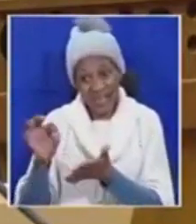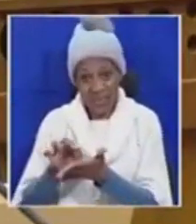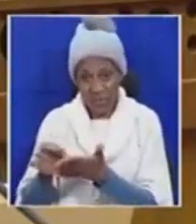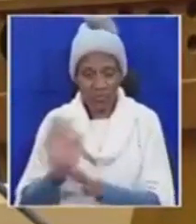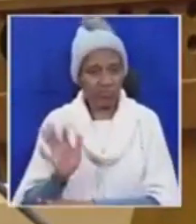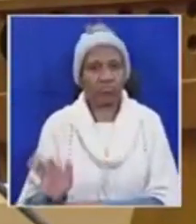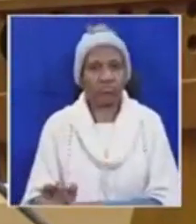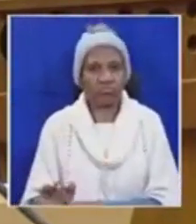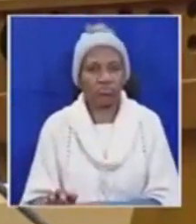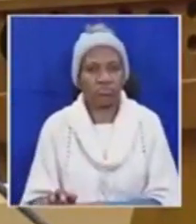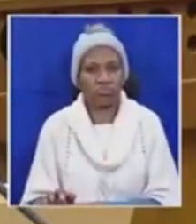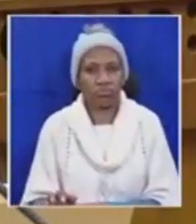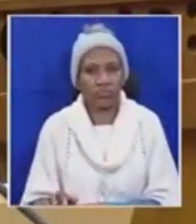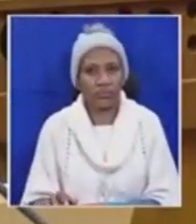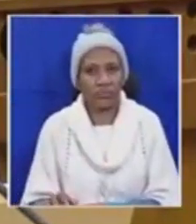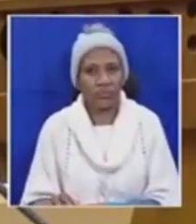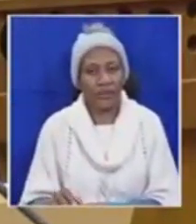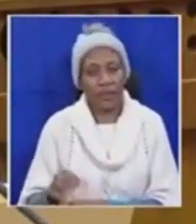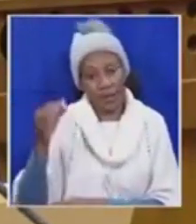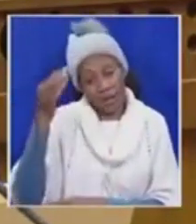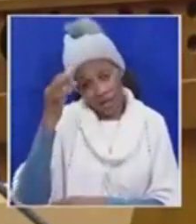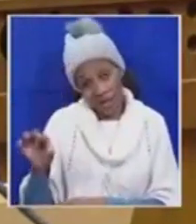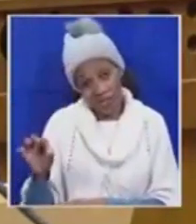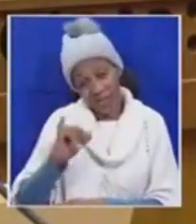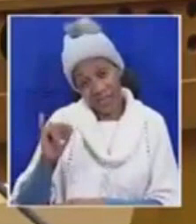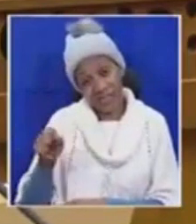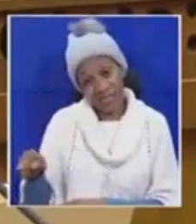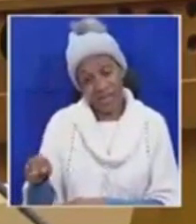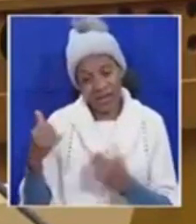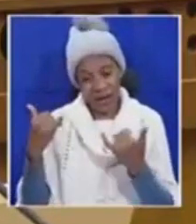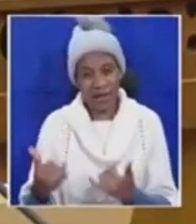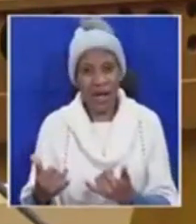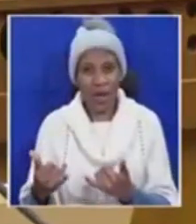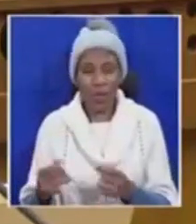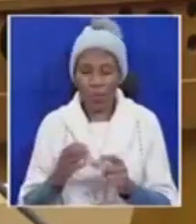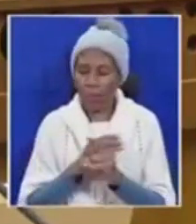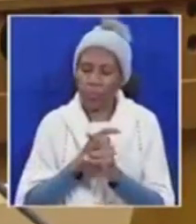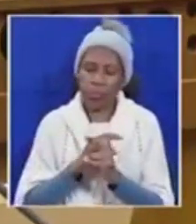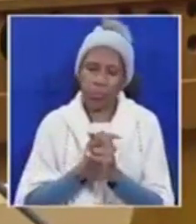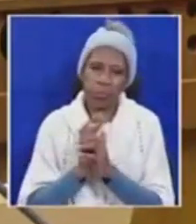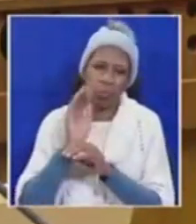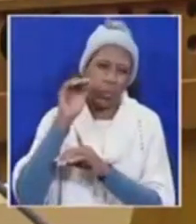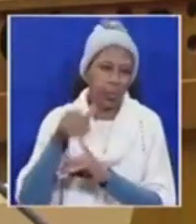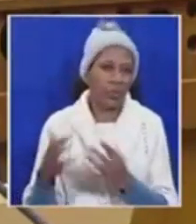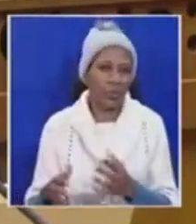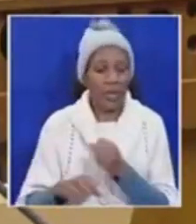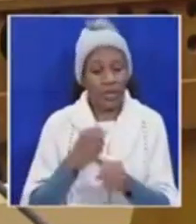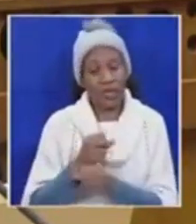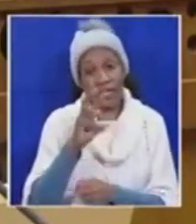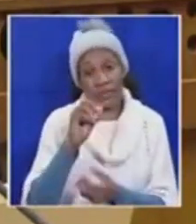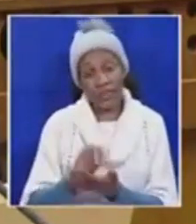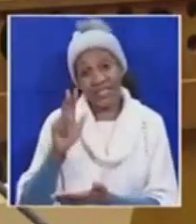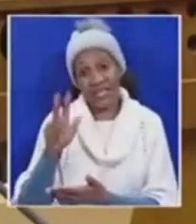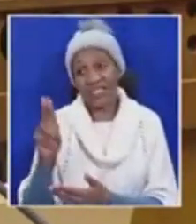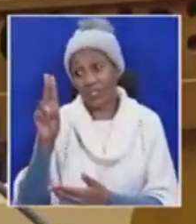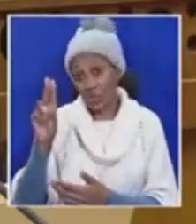documented. Israeli antics have evidently now reached Cape Town. The 2018 UN Water